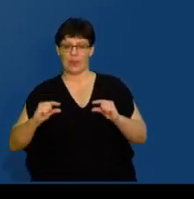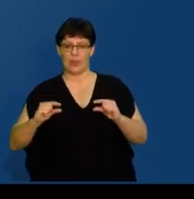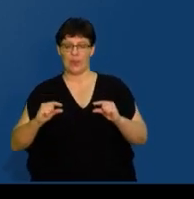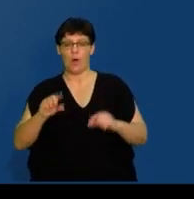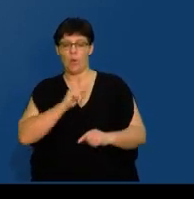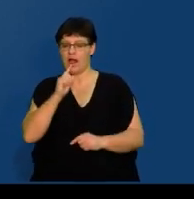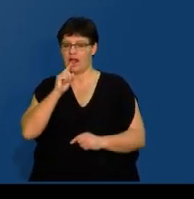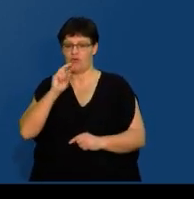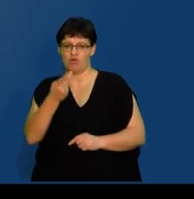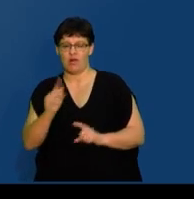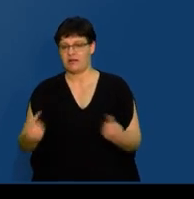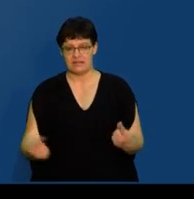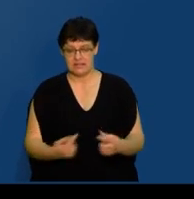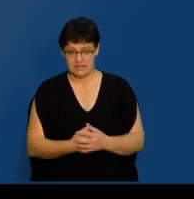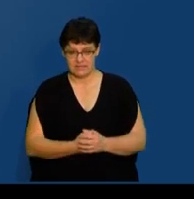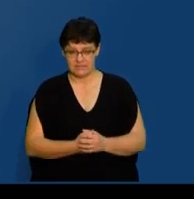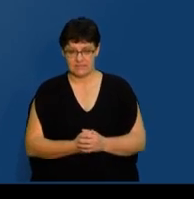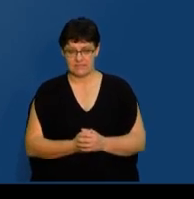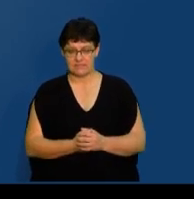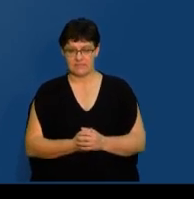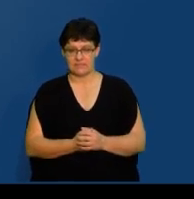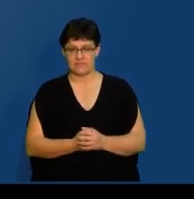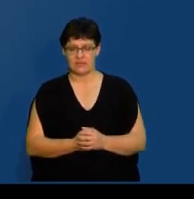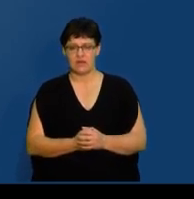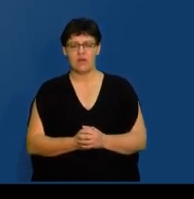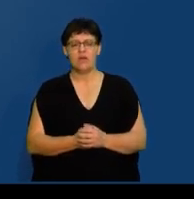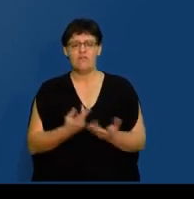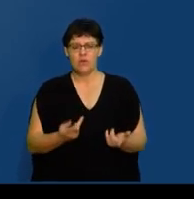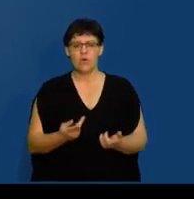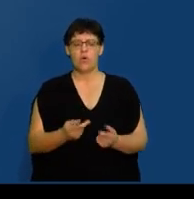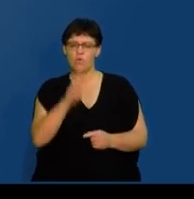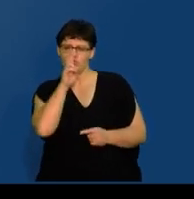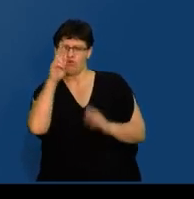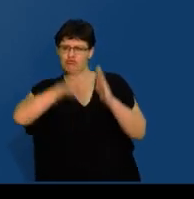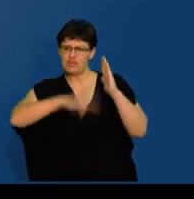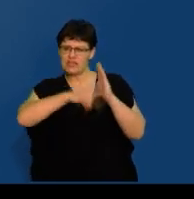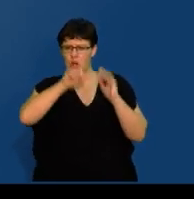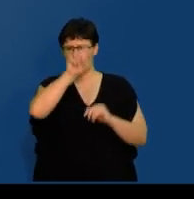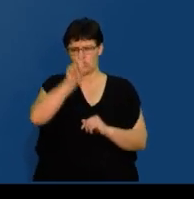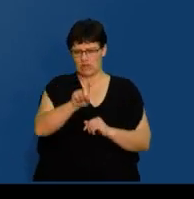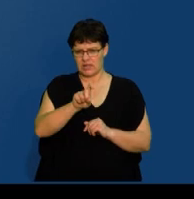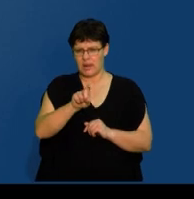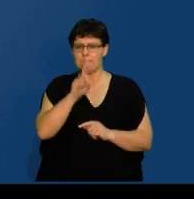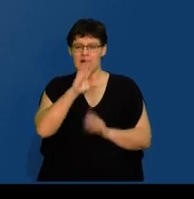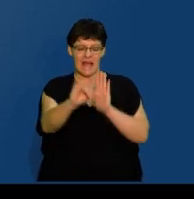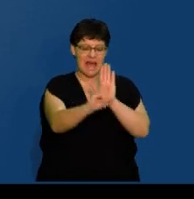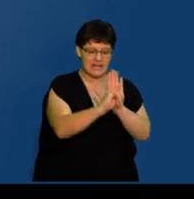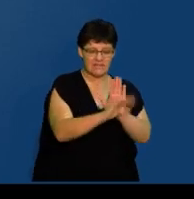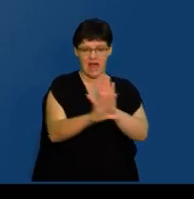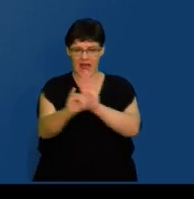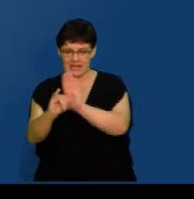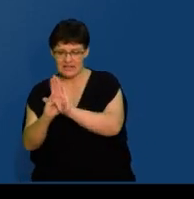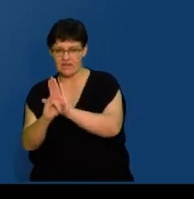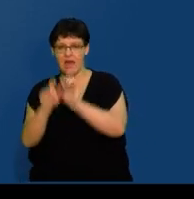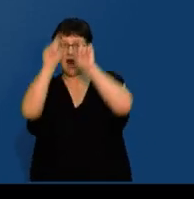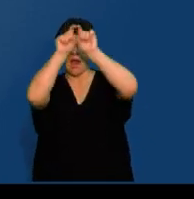condition. And I think it's important that when you read a question that you're able to identify and